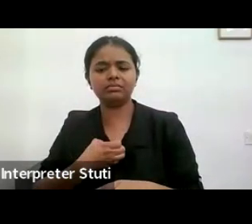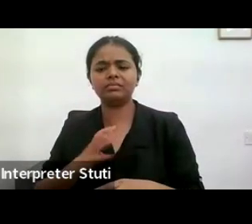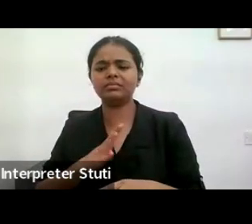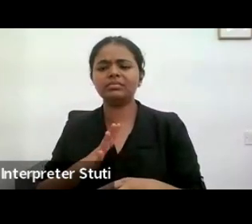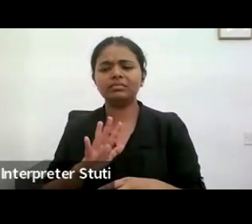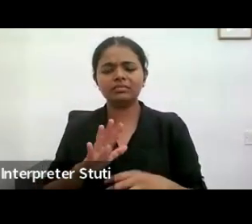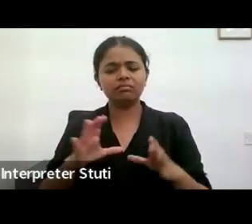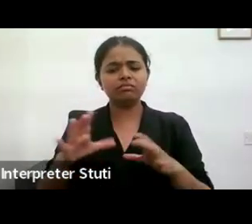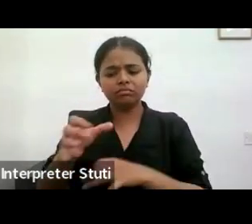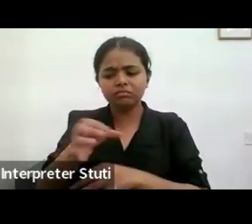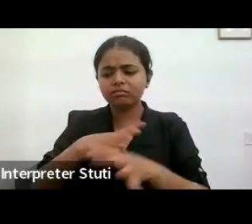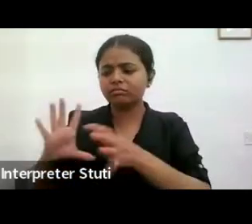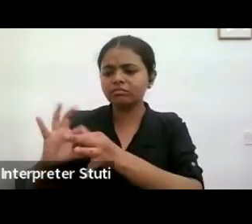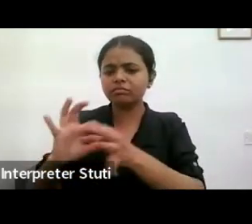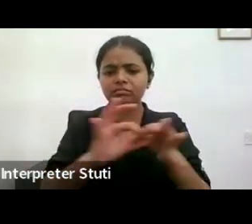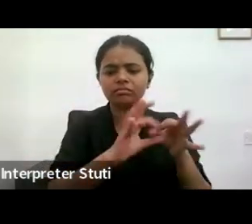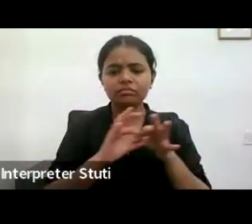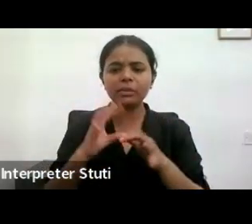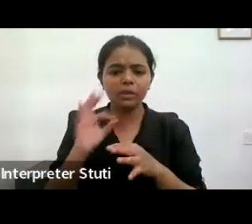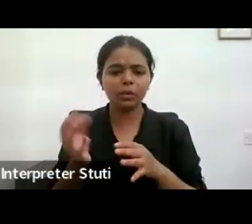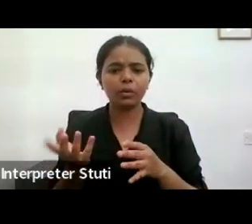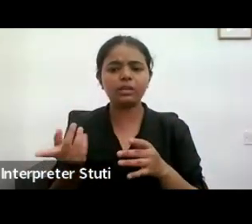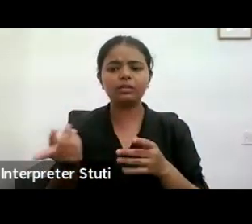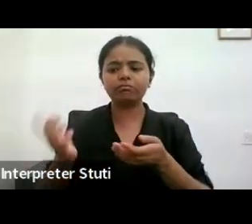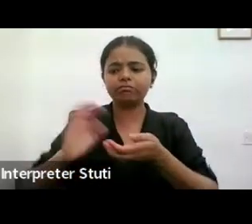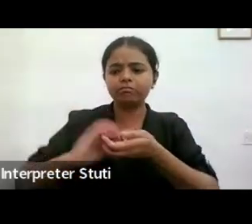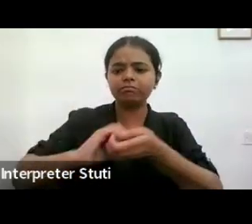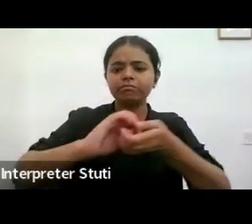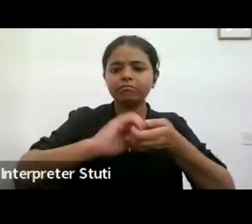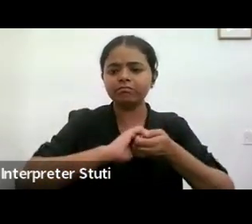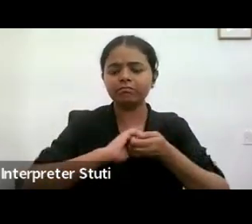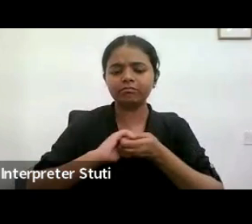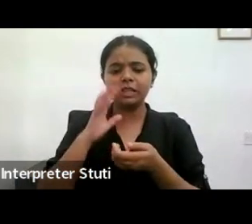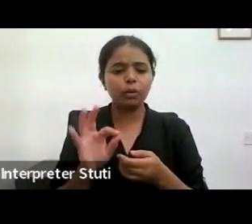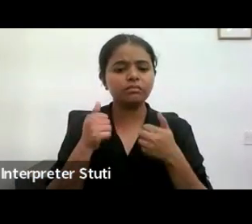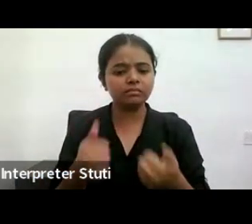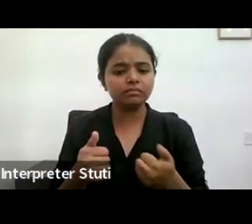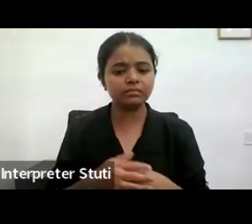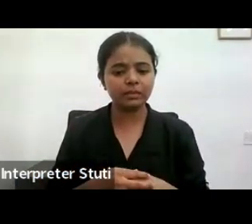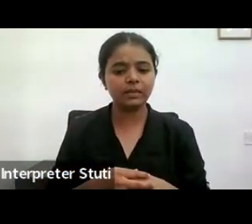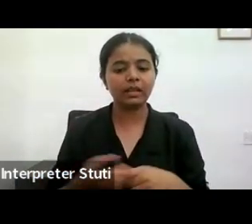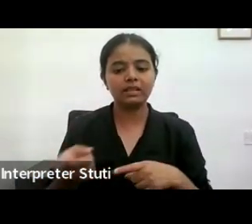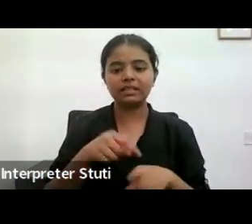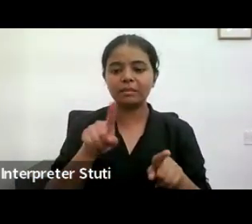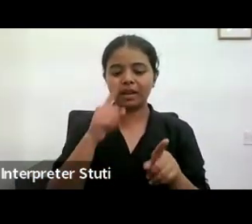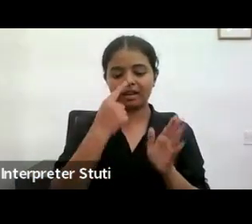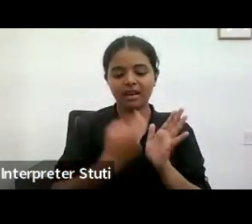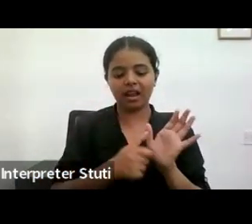disabilities, like the organization that Radhika works with, can be a great way to further this